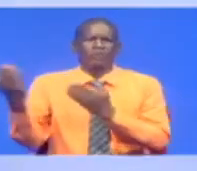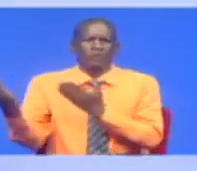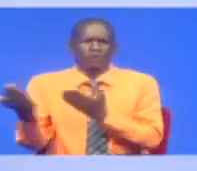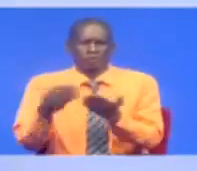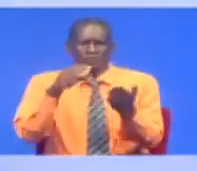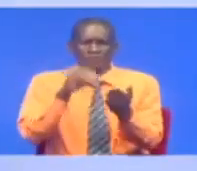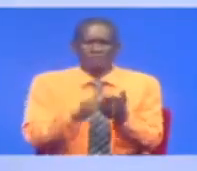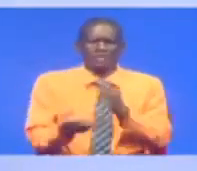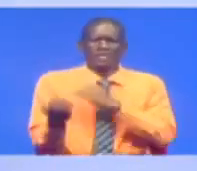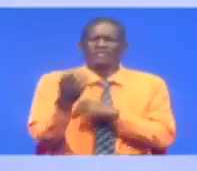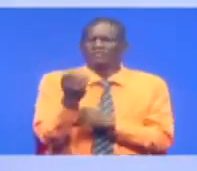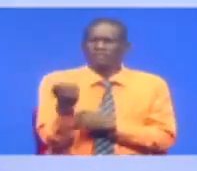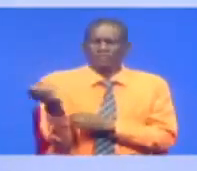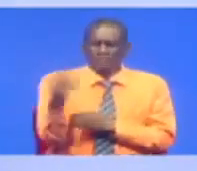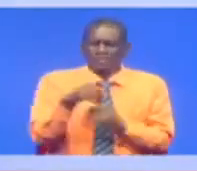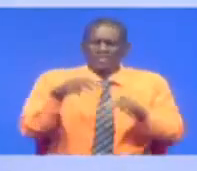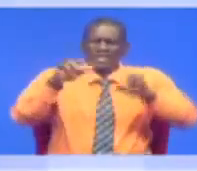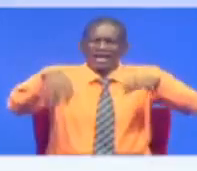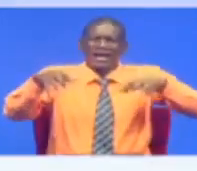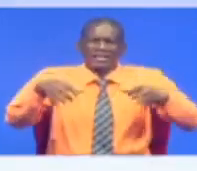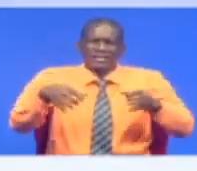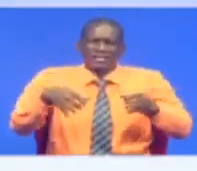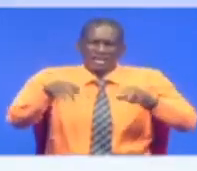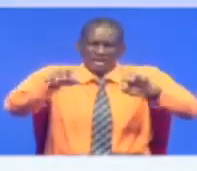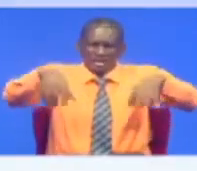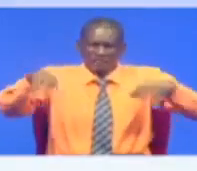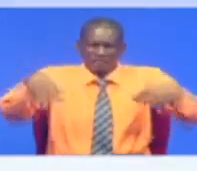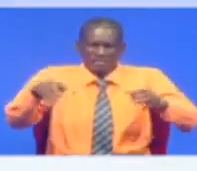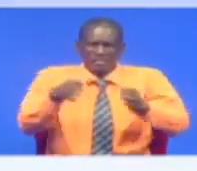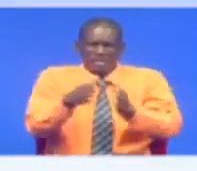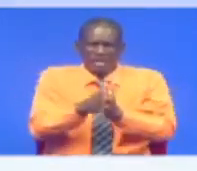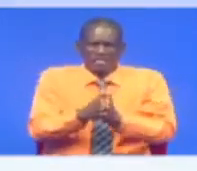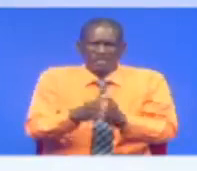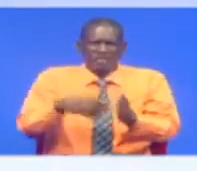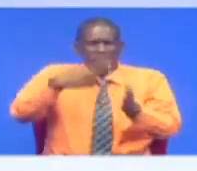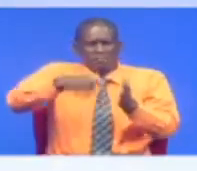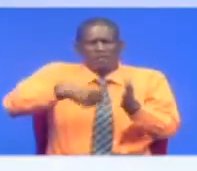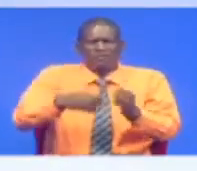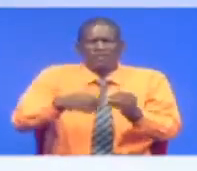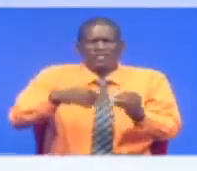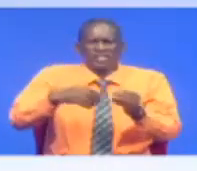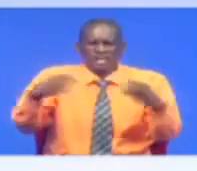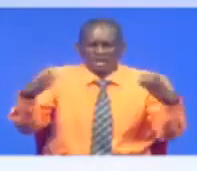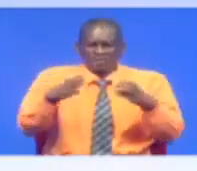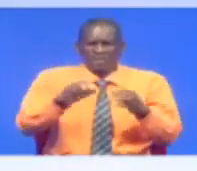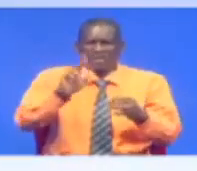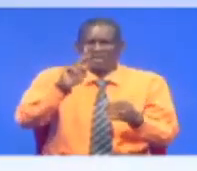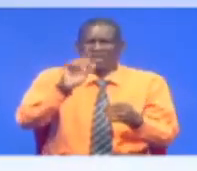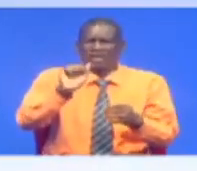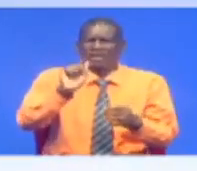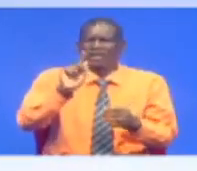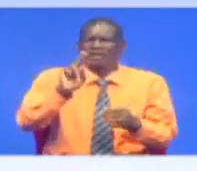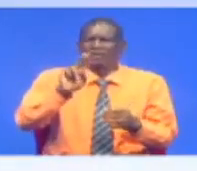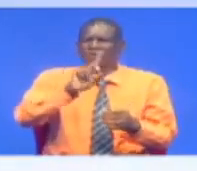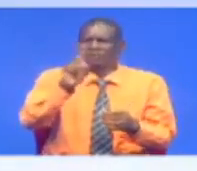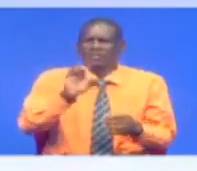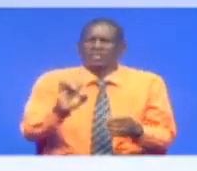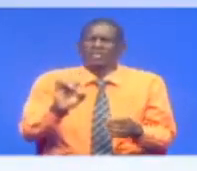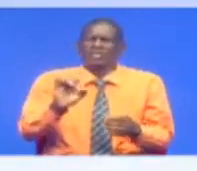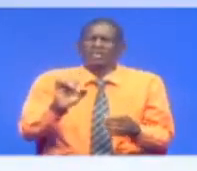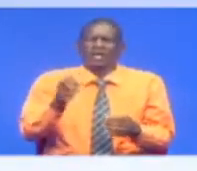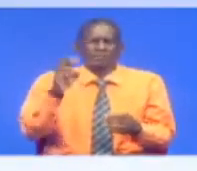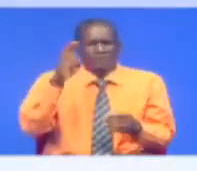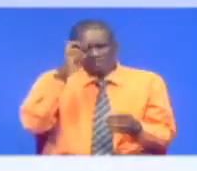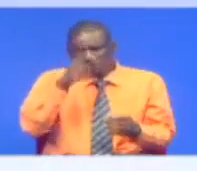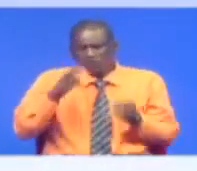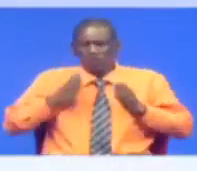Over the last few months, agricultural cultivation and manufacturing company Kakuzi PLC has been at the heart of allegations on human